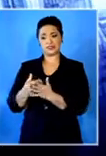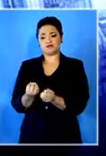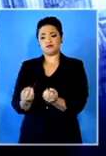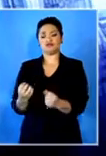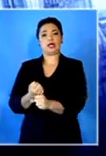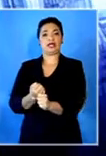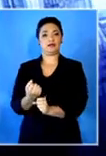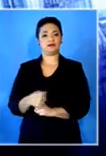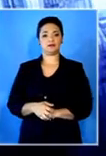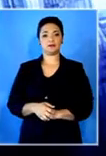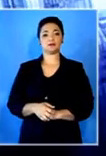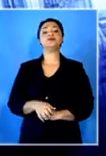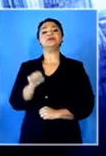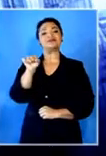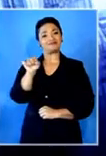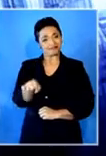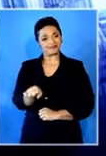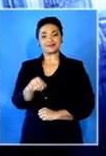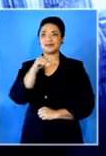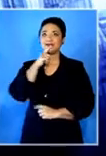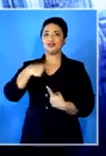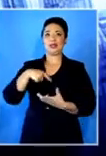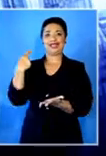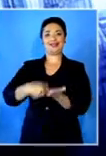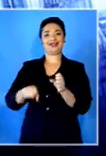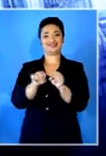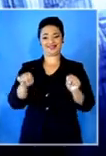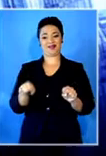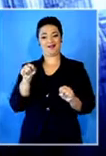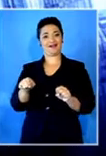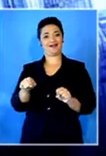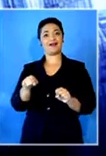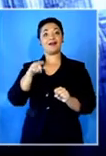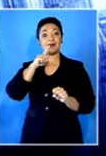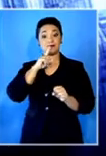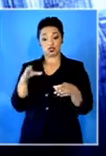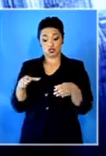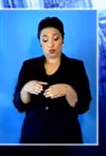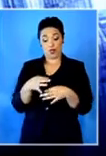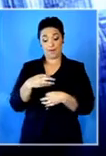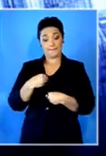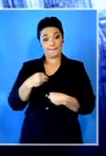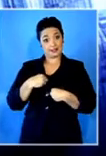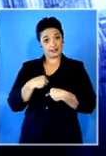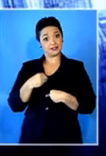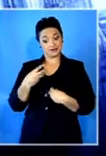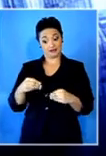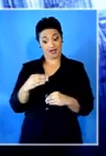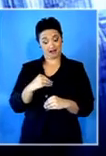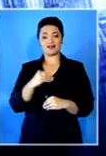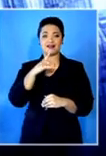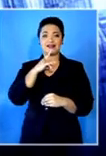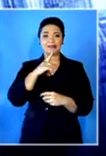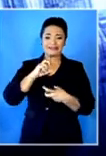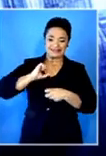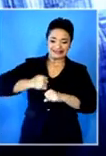Well, I mean, I think that also is to do with the kind of tax regime that we have, which doesn't always reward smaller businesses, and that makes it very difficult for small businesses